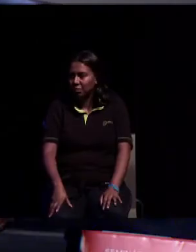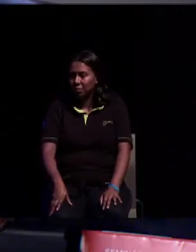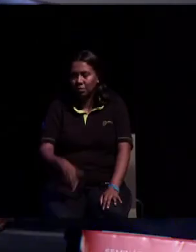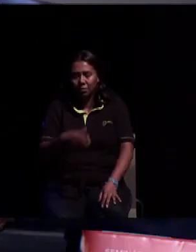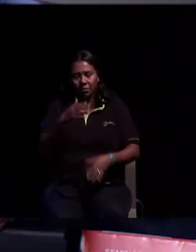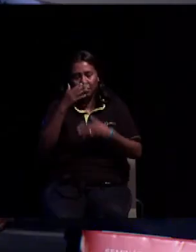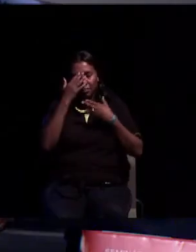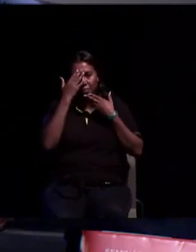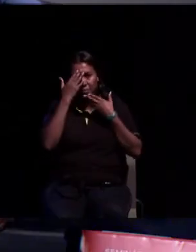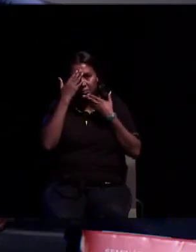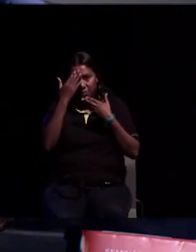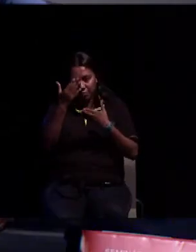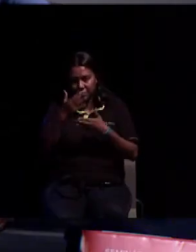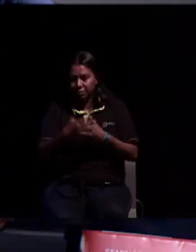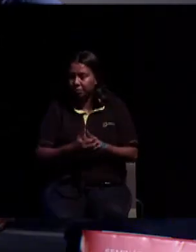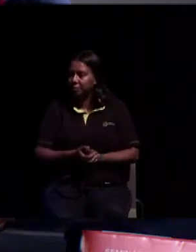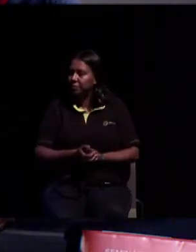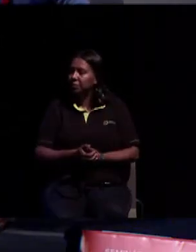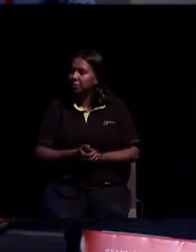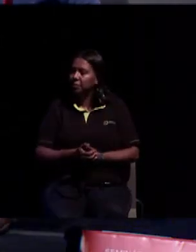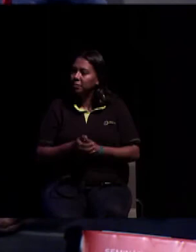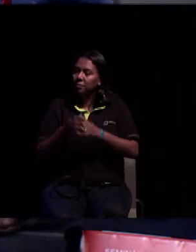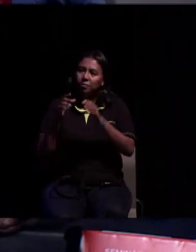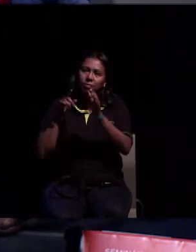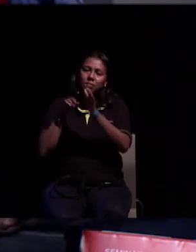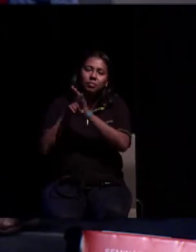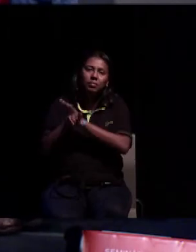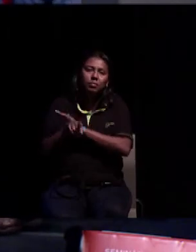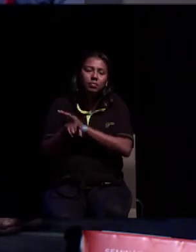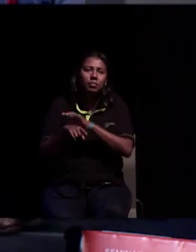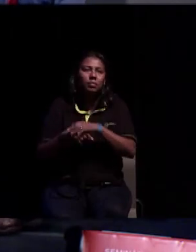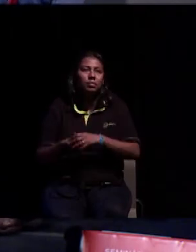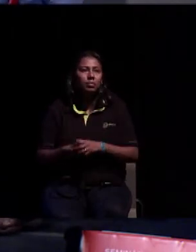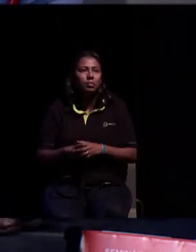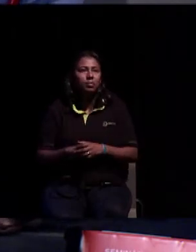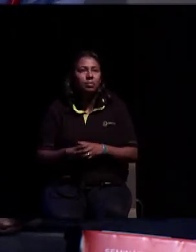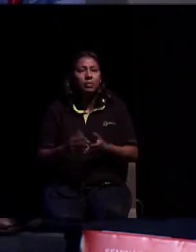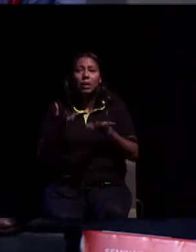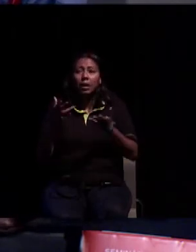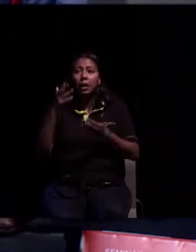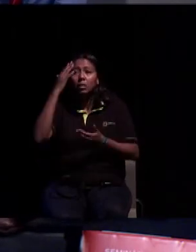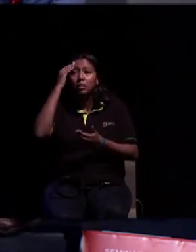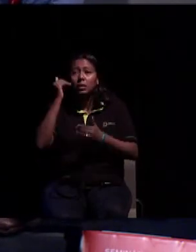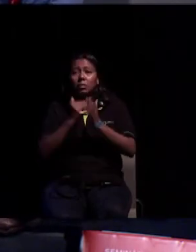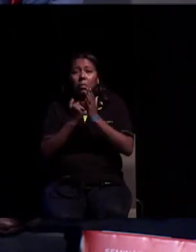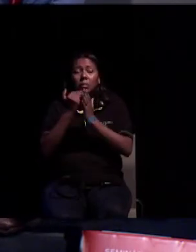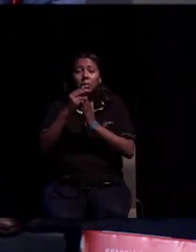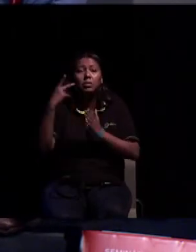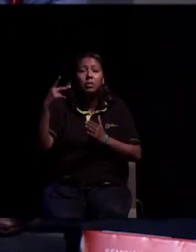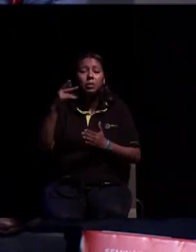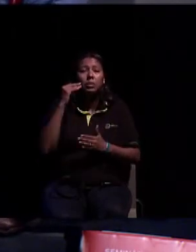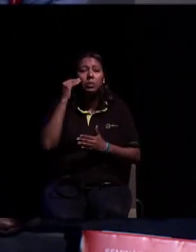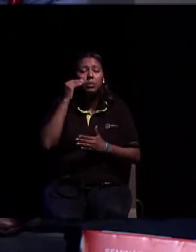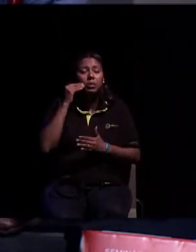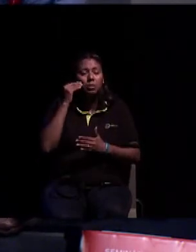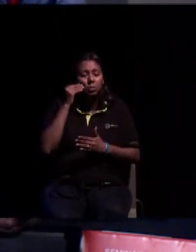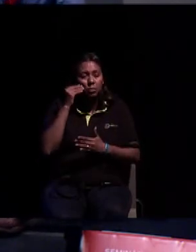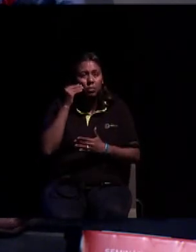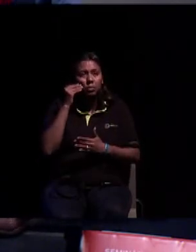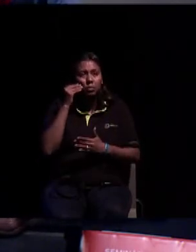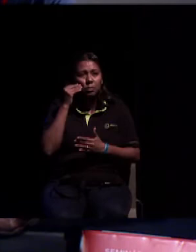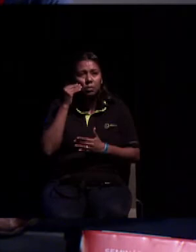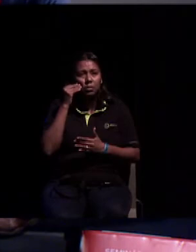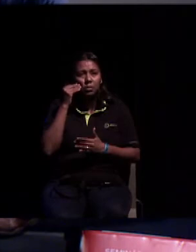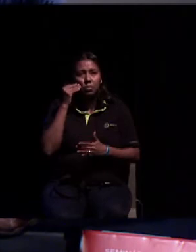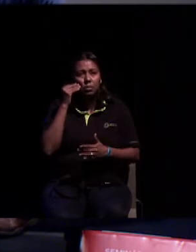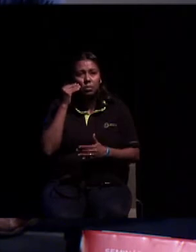Obrigado. E Freya, aqui gostaria de saber mais da experiência turística em as